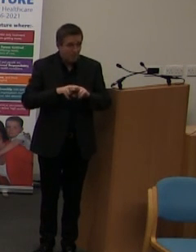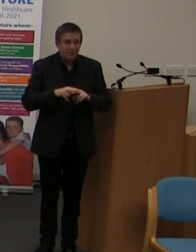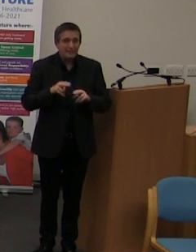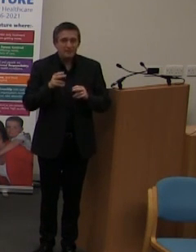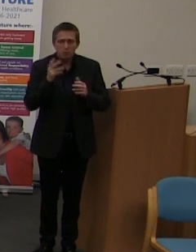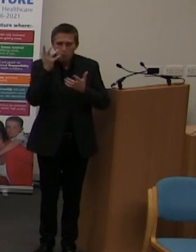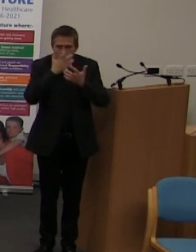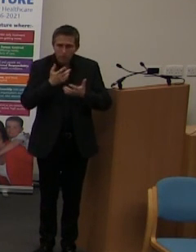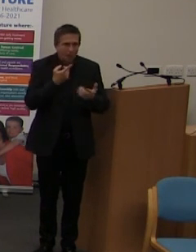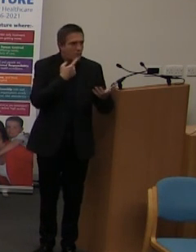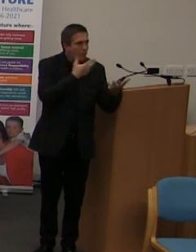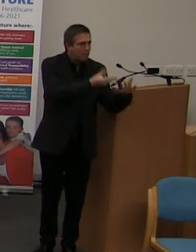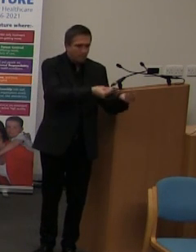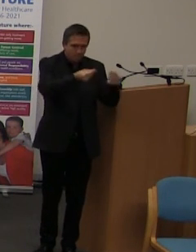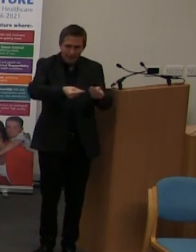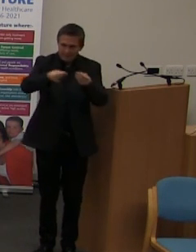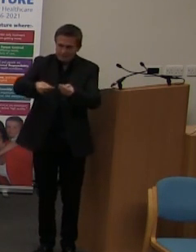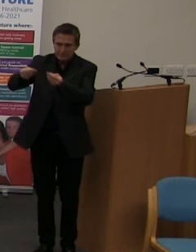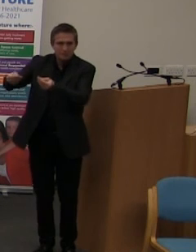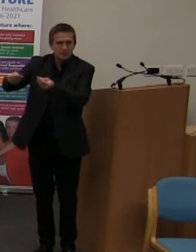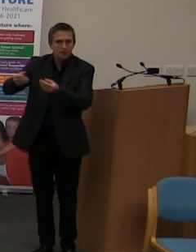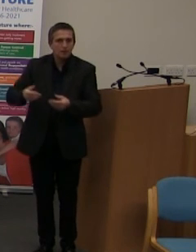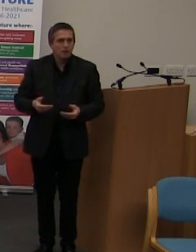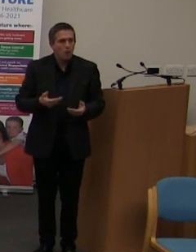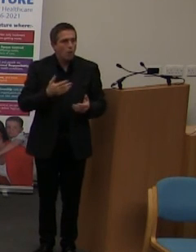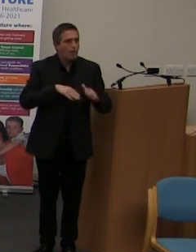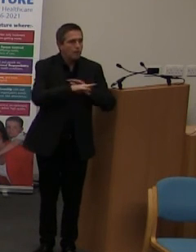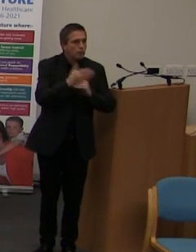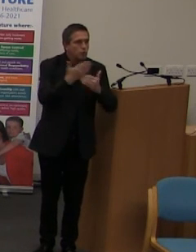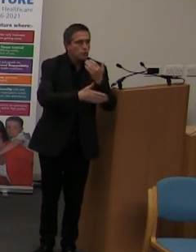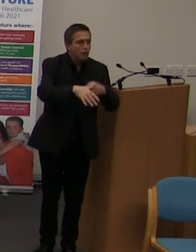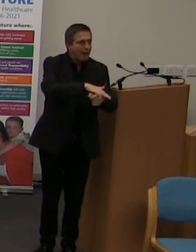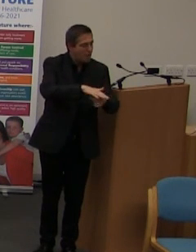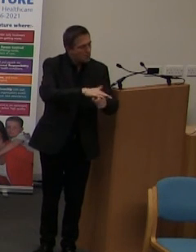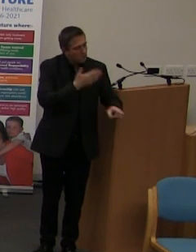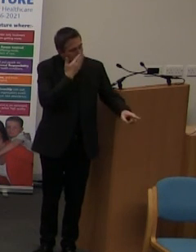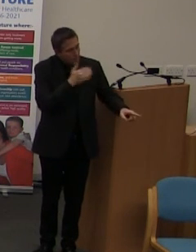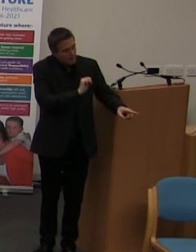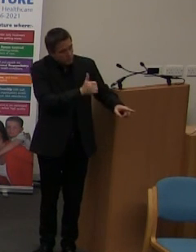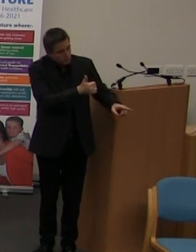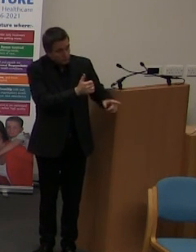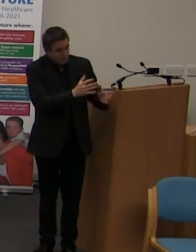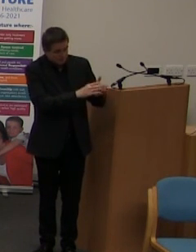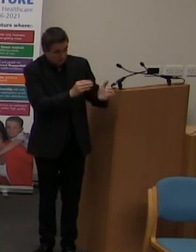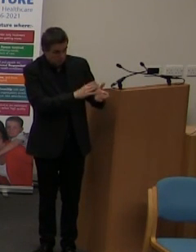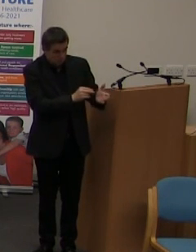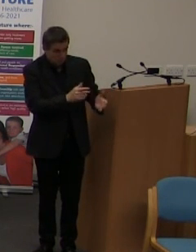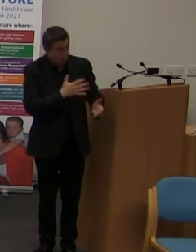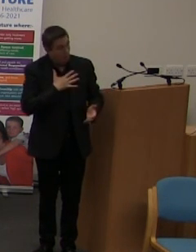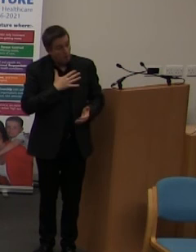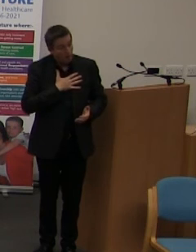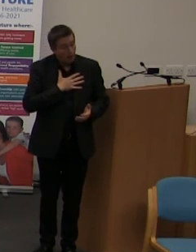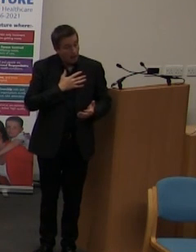information transfer, especially when they're coming into hospital or coming in contact with services. So it sounds as if you've got something really fantastic there, and I wouldn't